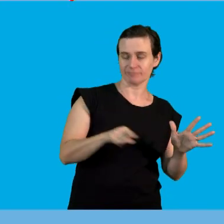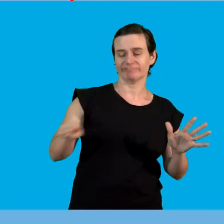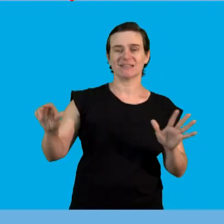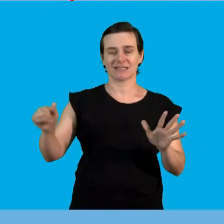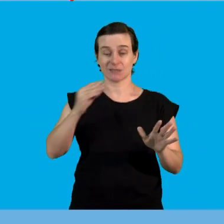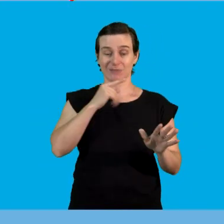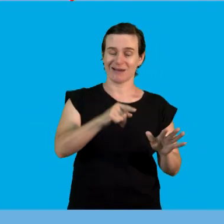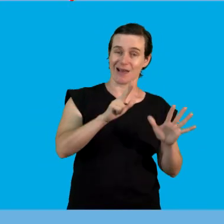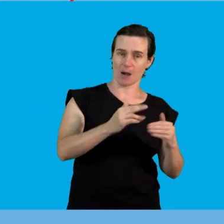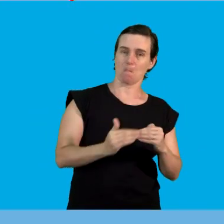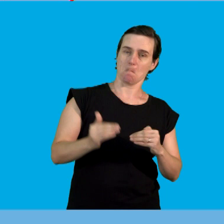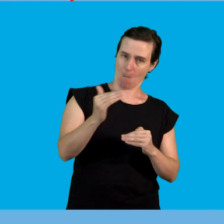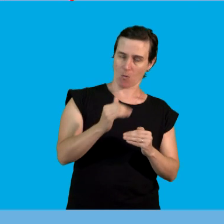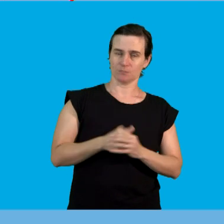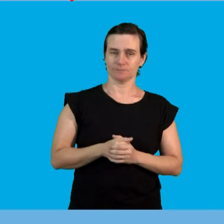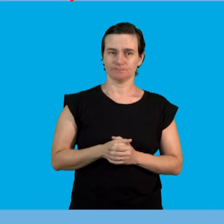bigger force.